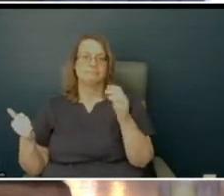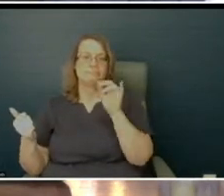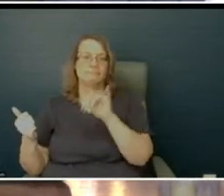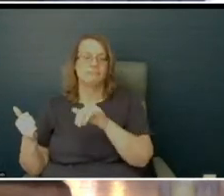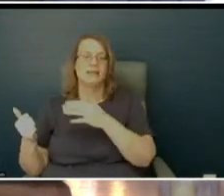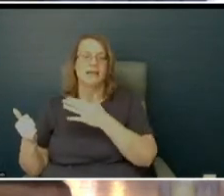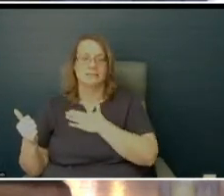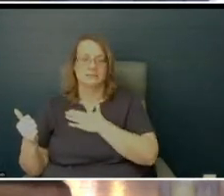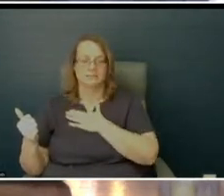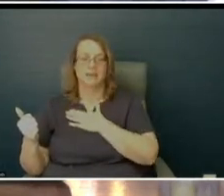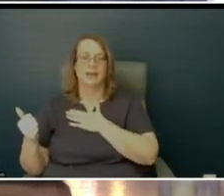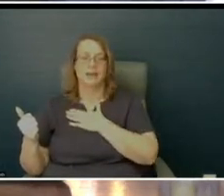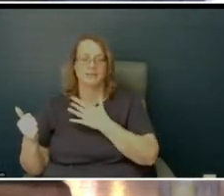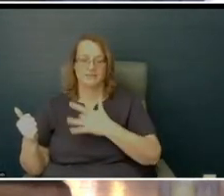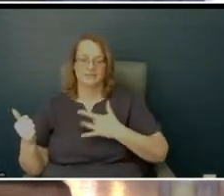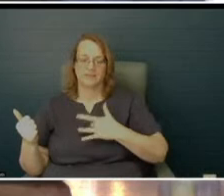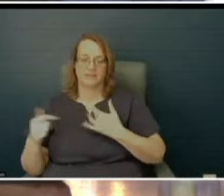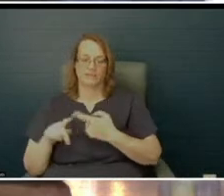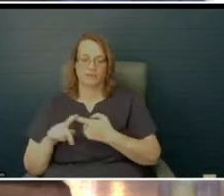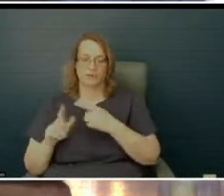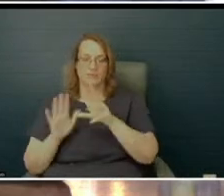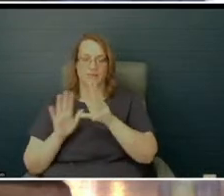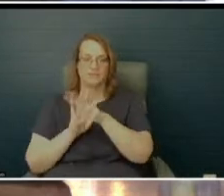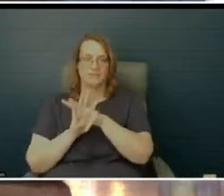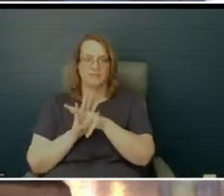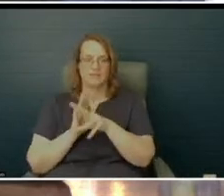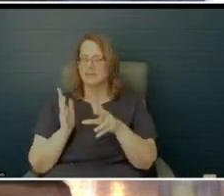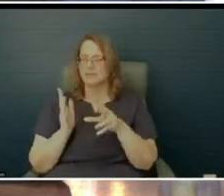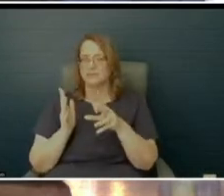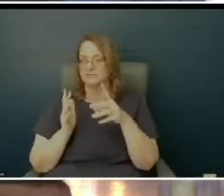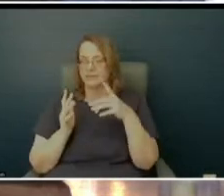video, which was patently absurd.